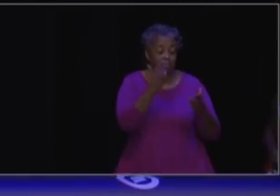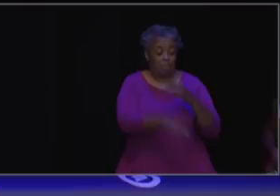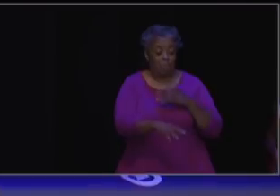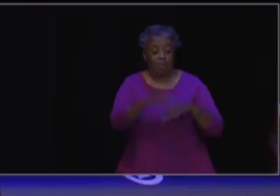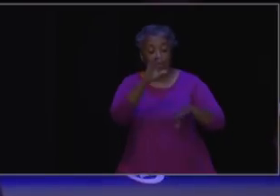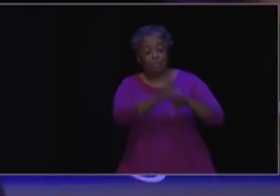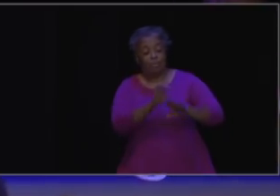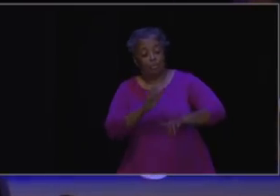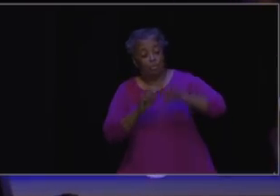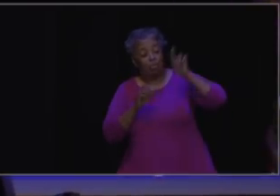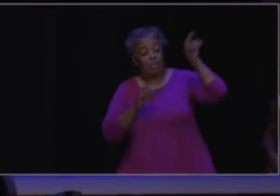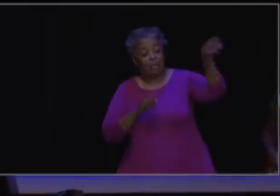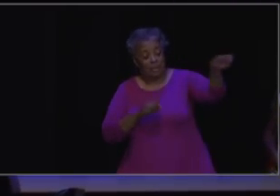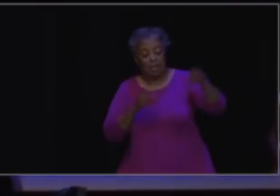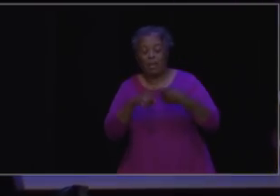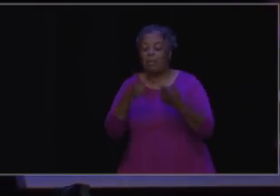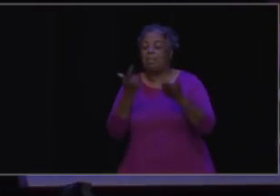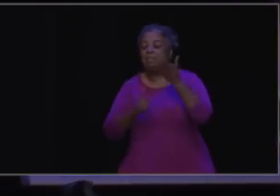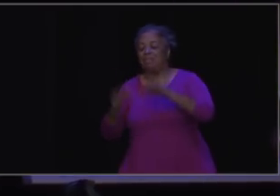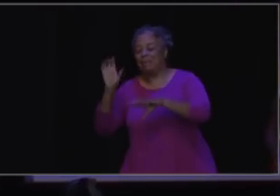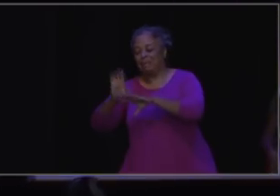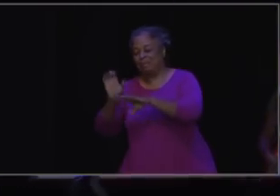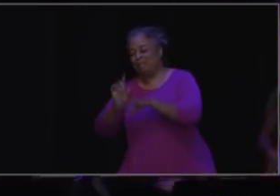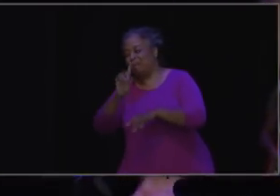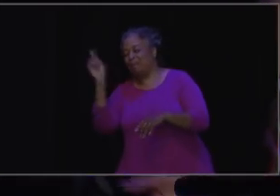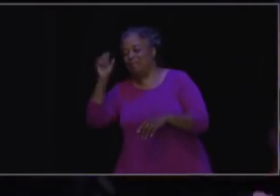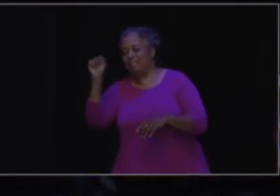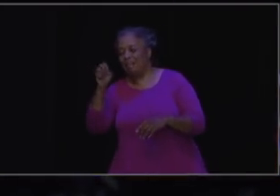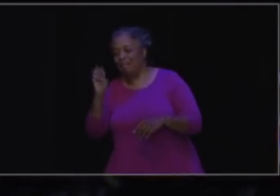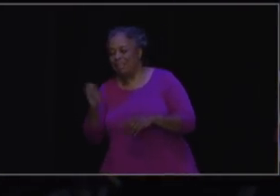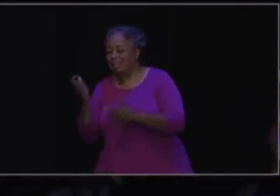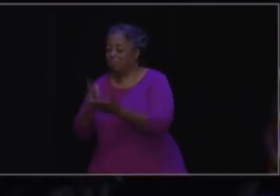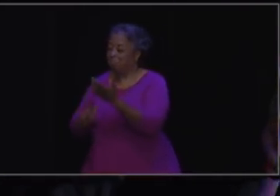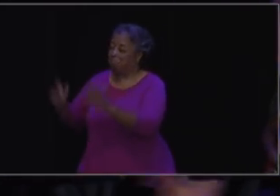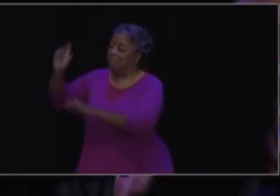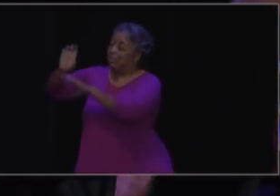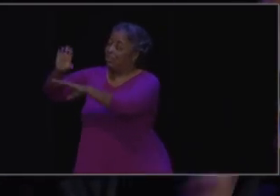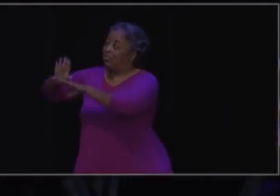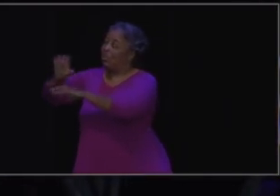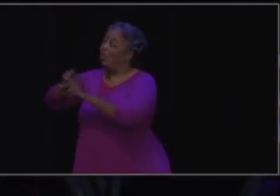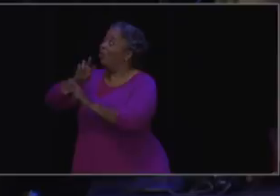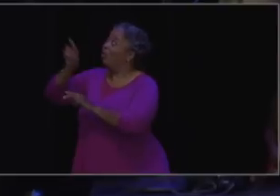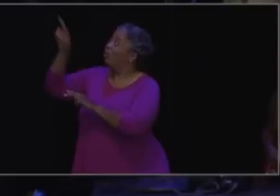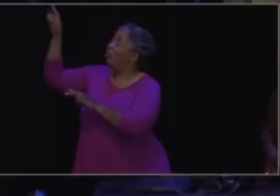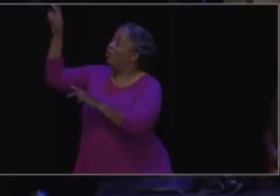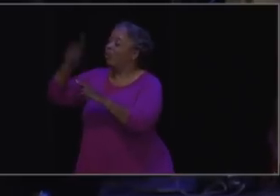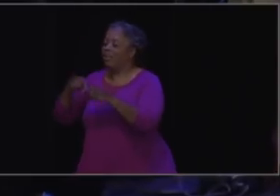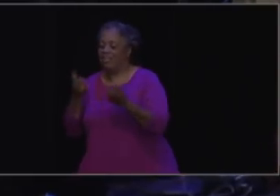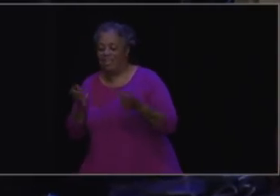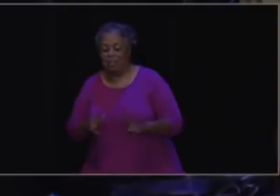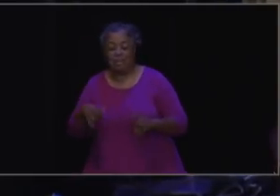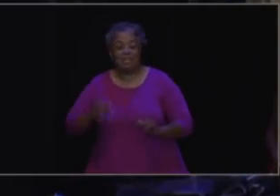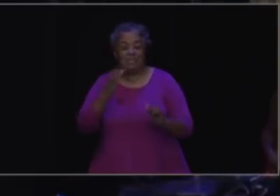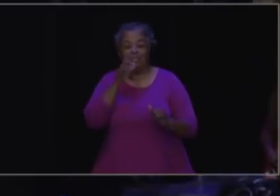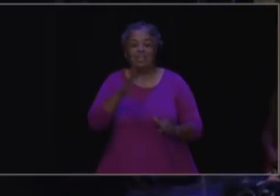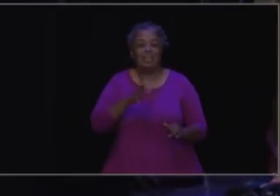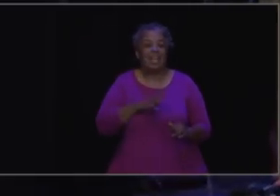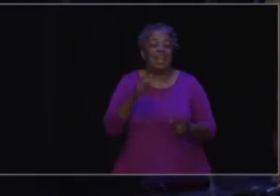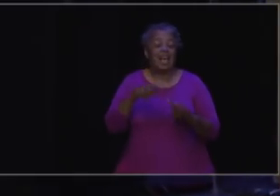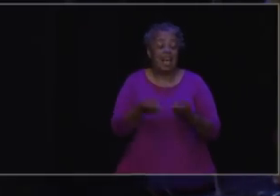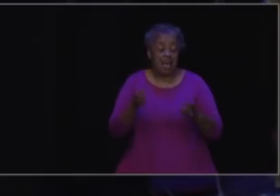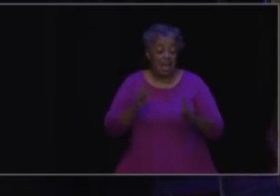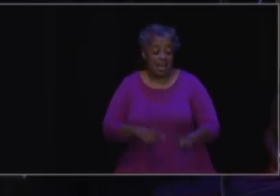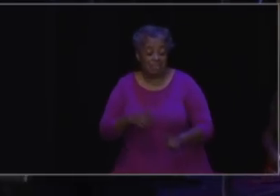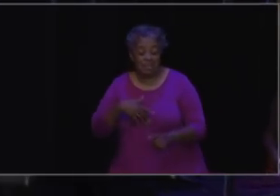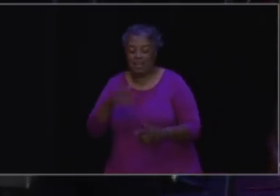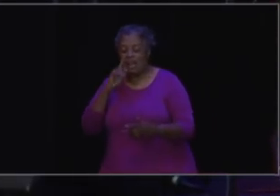side. Big chairs save me. Great grandmothers raised me. I'm never phased B. I'm brazy, still a lady. I'm Ray for Lemons on the mic.